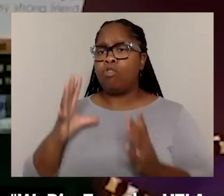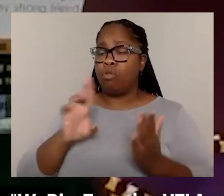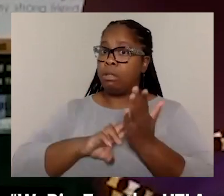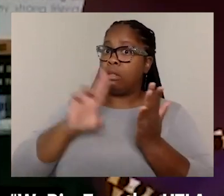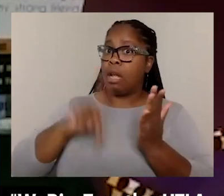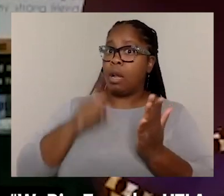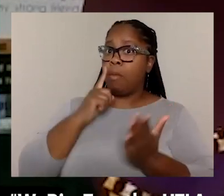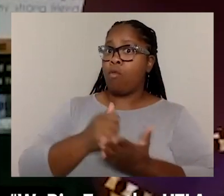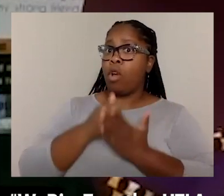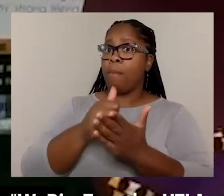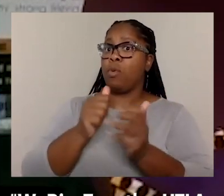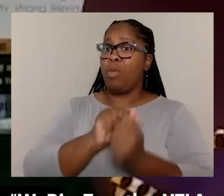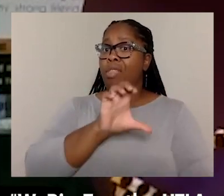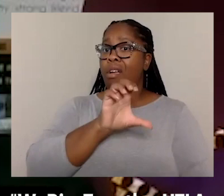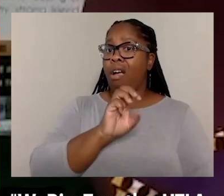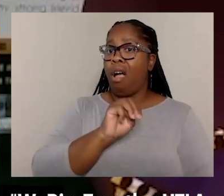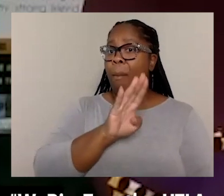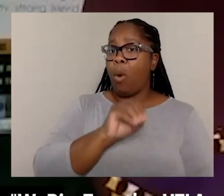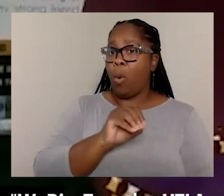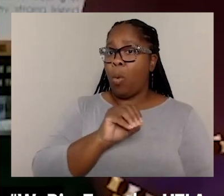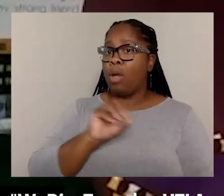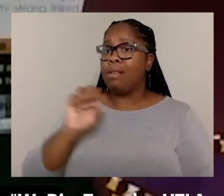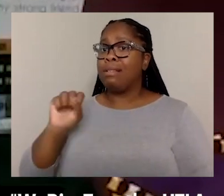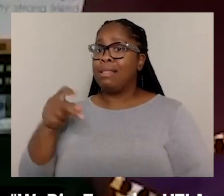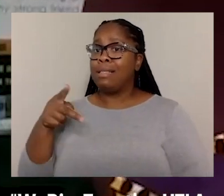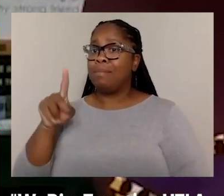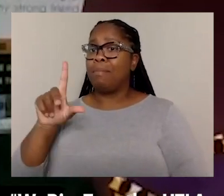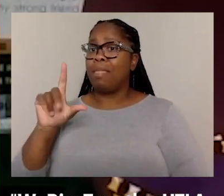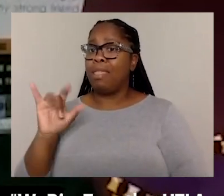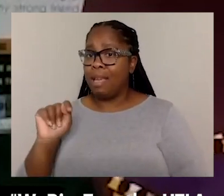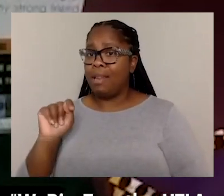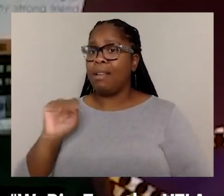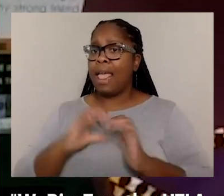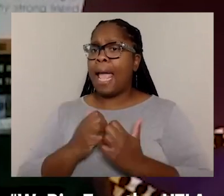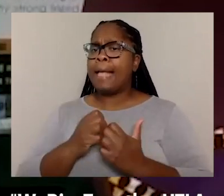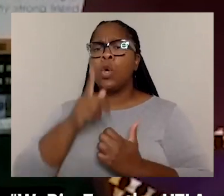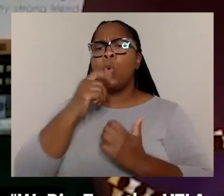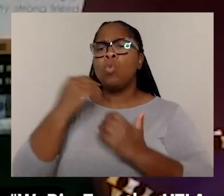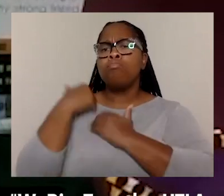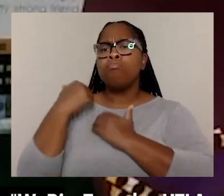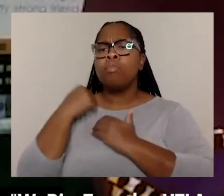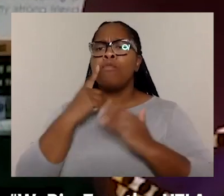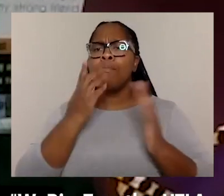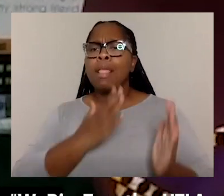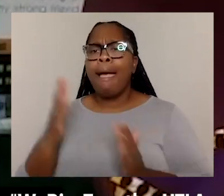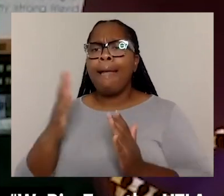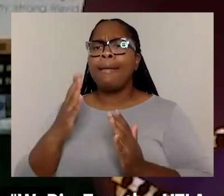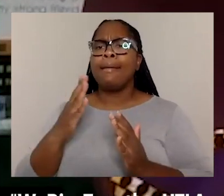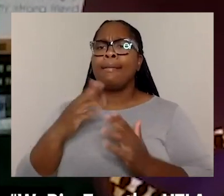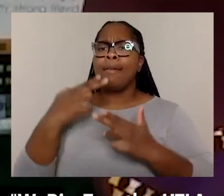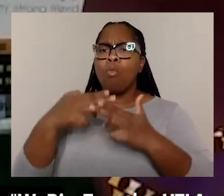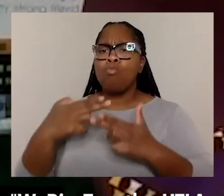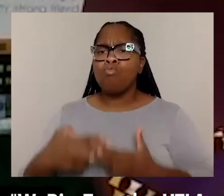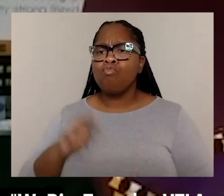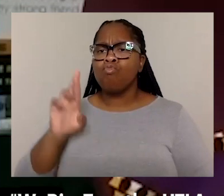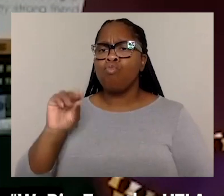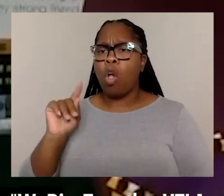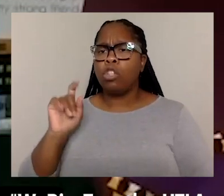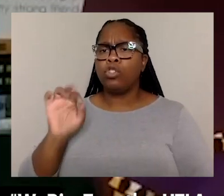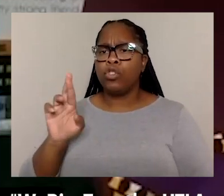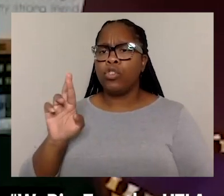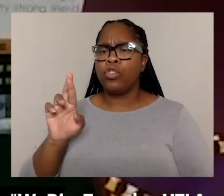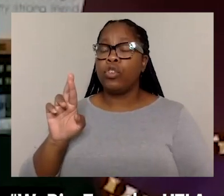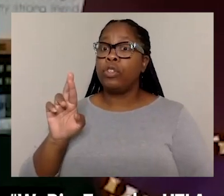class, who does the planning and carries the roster? Frankly, this is a point of contention with